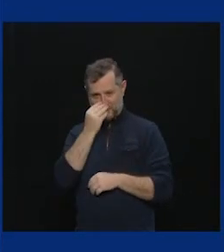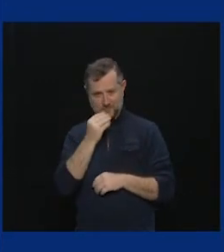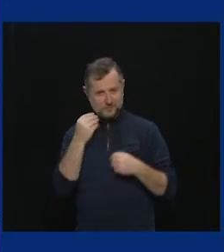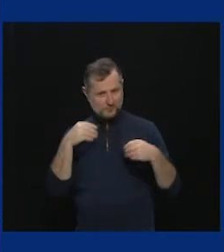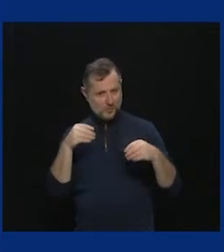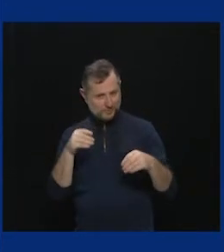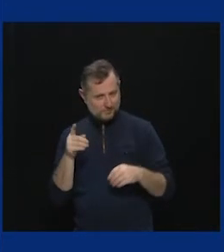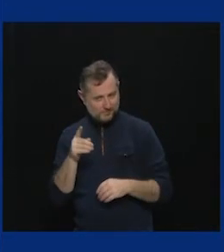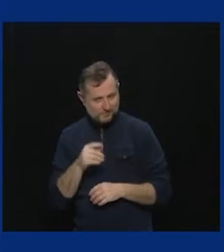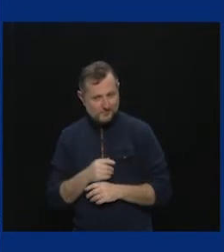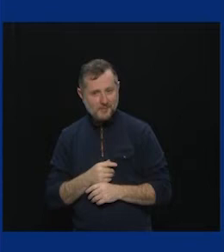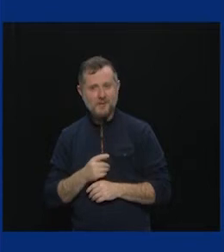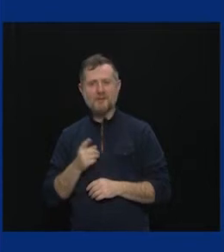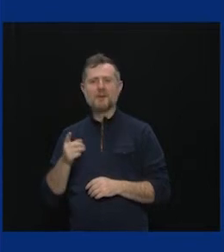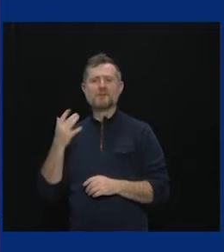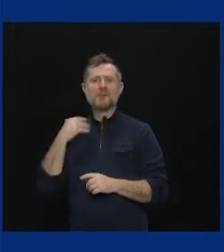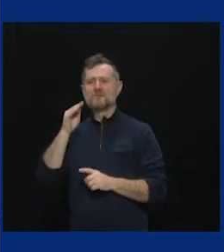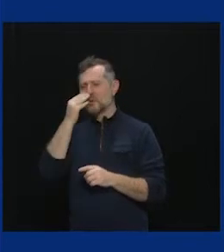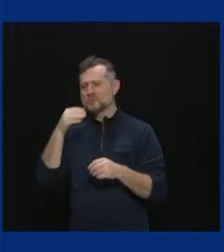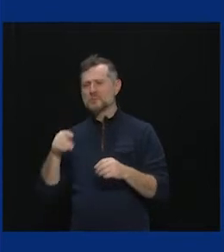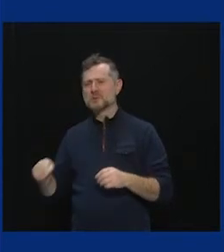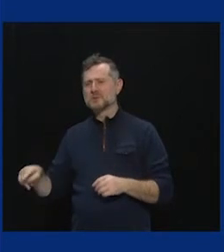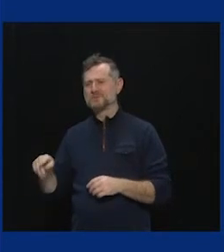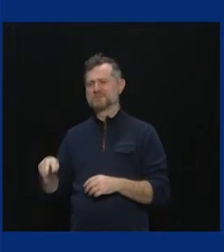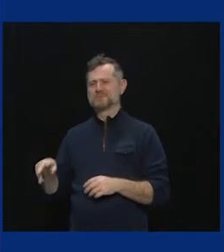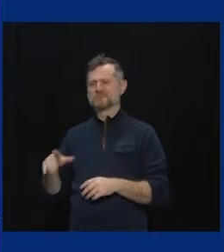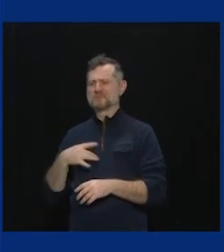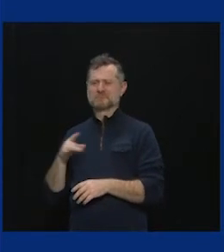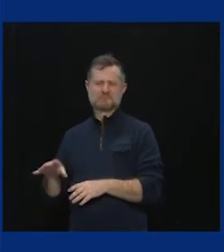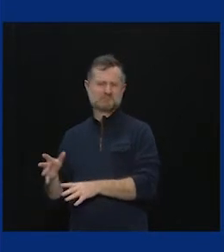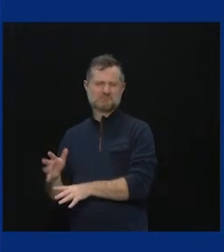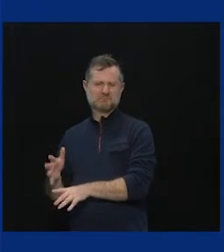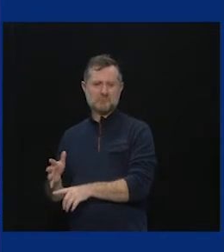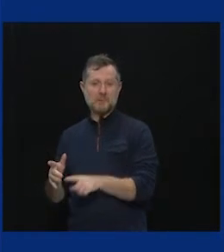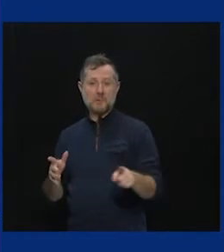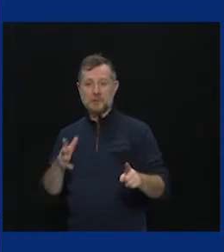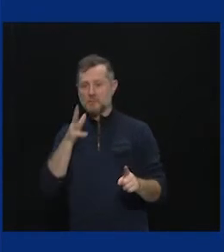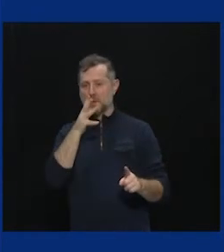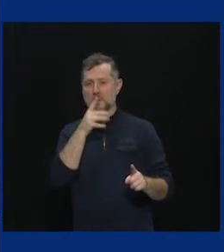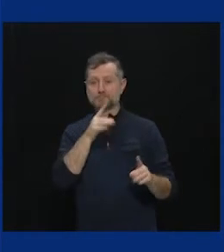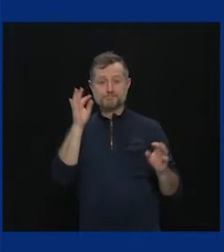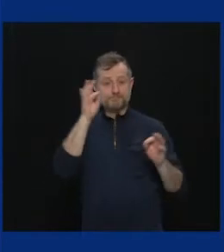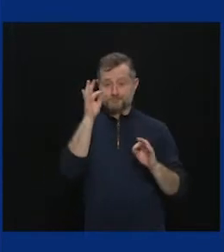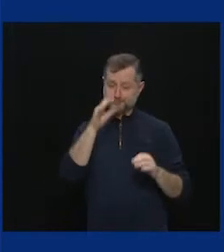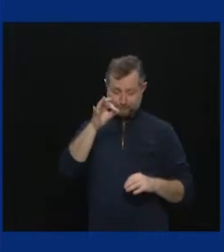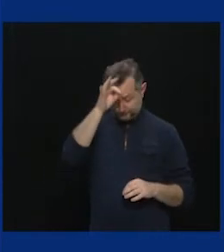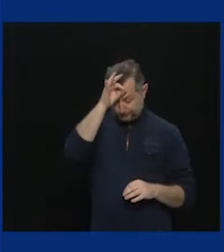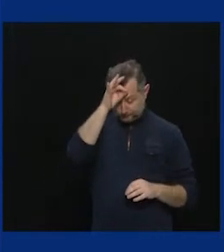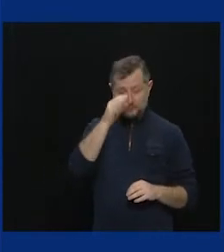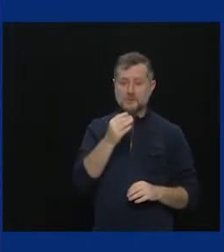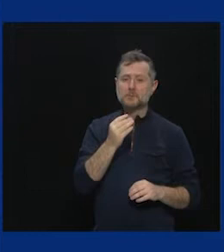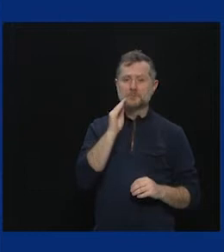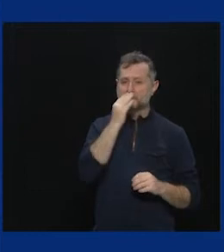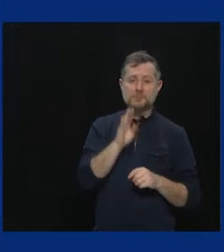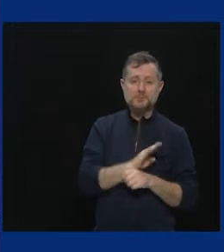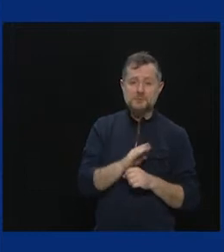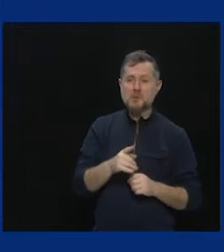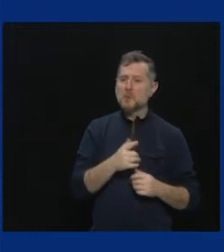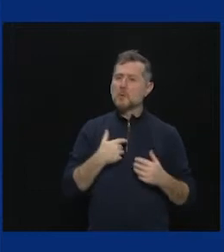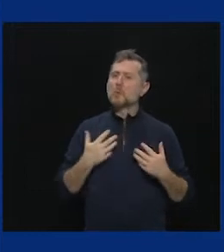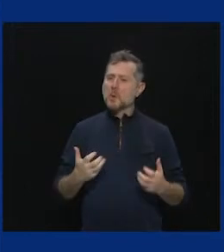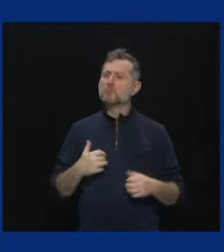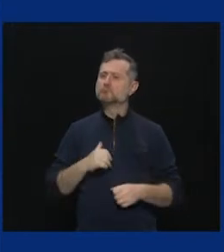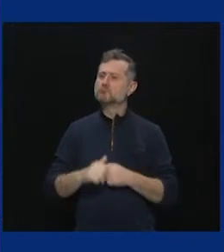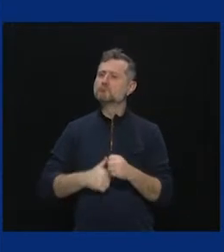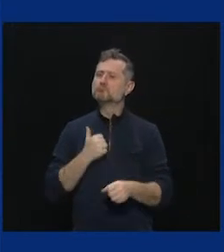neighboring florist at my brother's wedding, so my mother, knowing nothing about retail, nothing about business, says she's going to start a flower shop. And her daughter, the newly minted